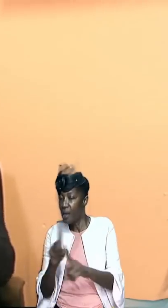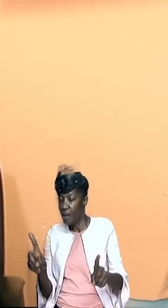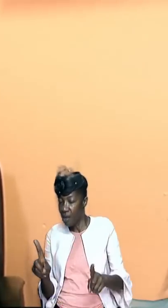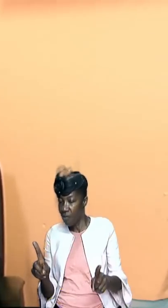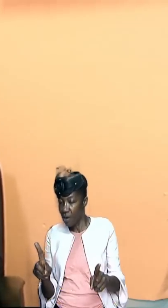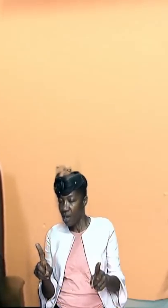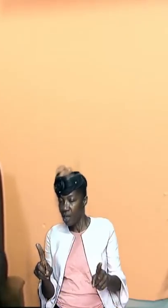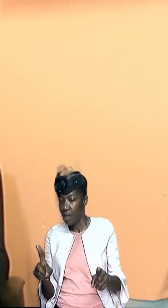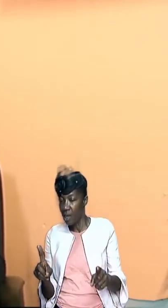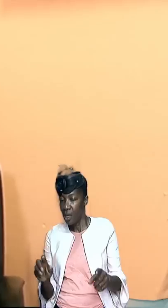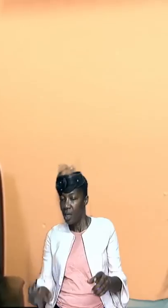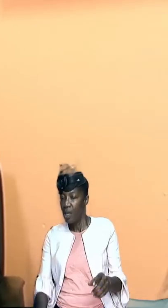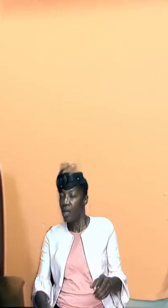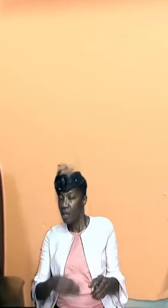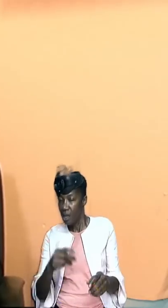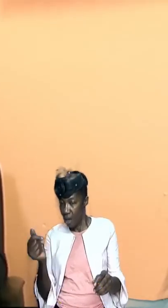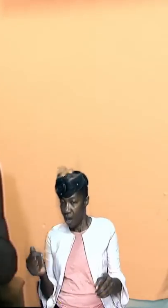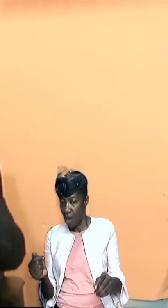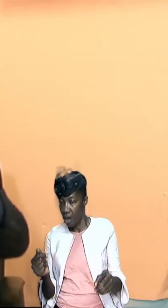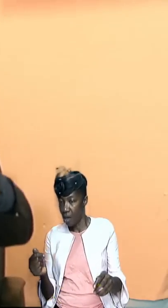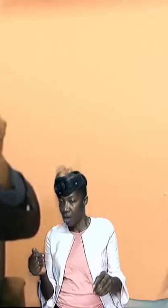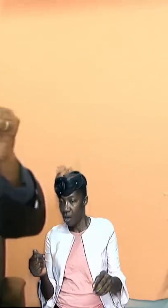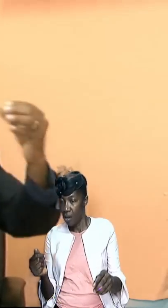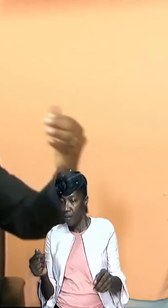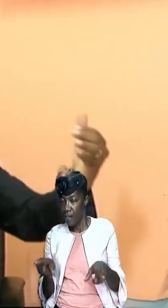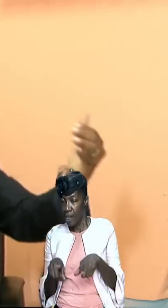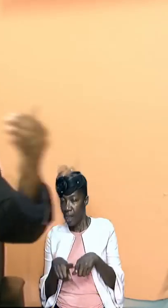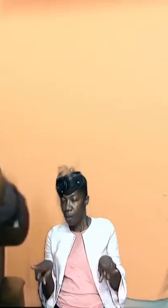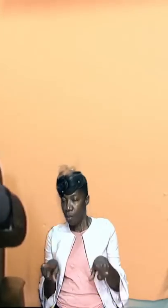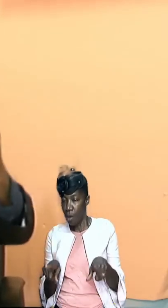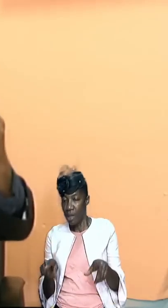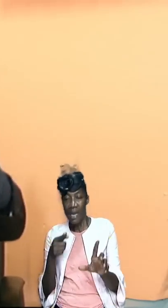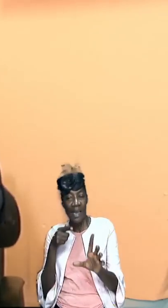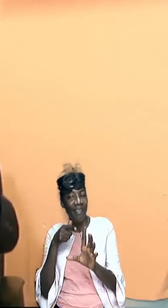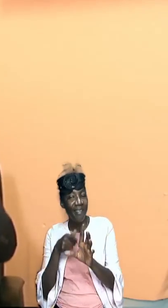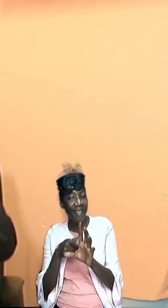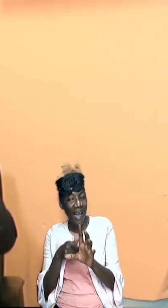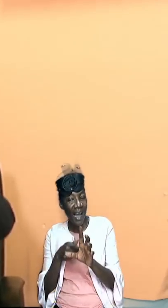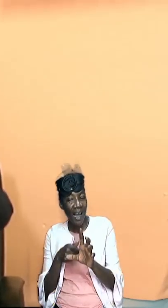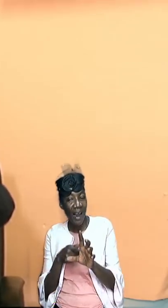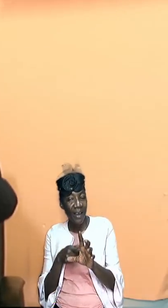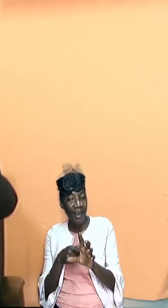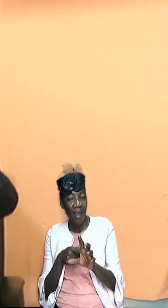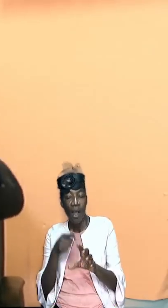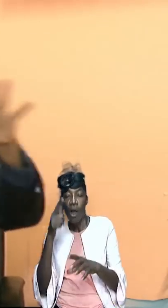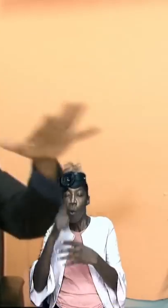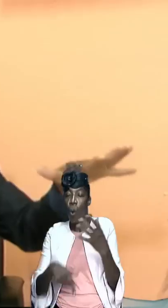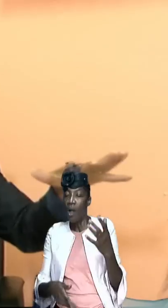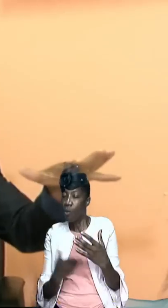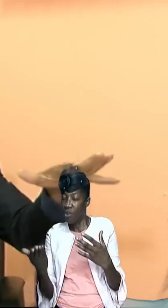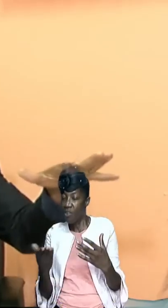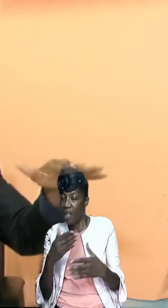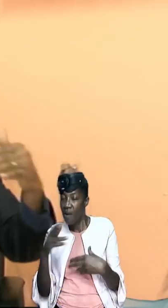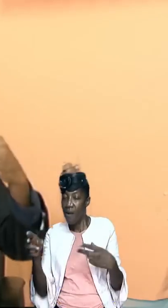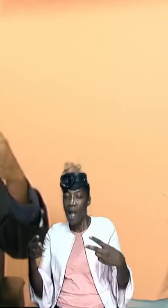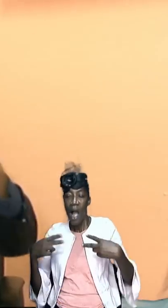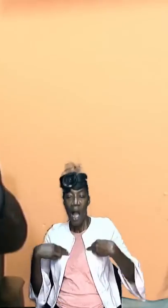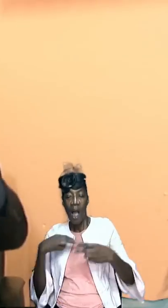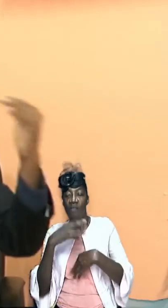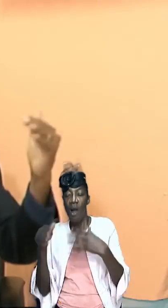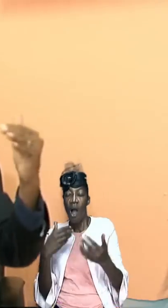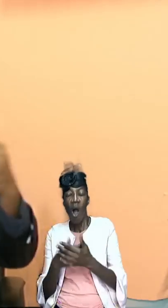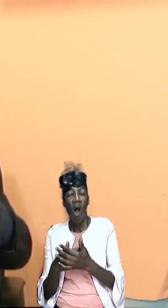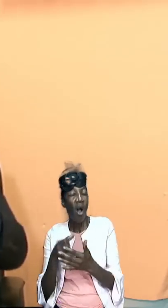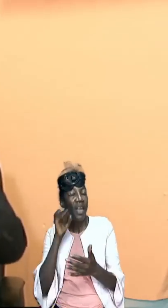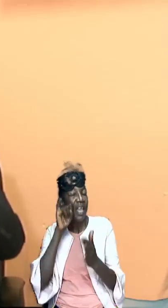a Rottweiler, pure breed. But at the start, whatever was there would have had all the information in